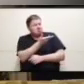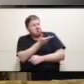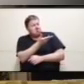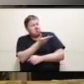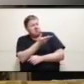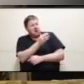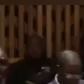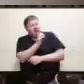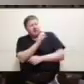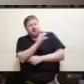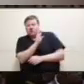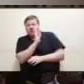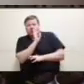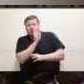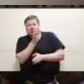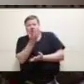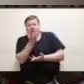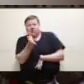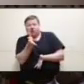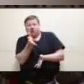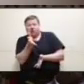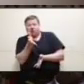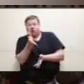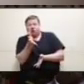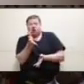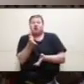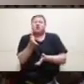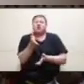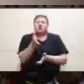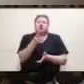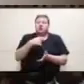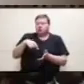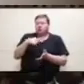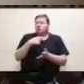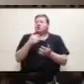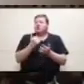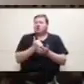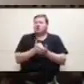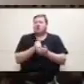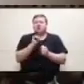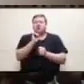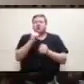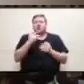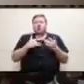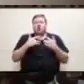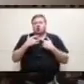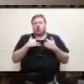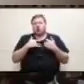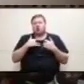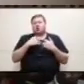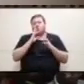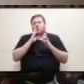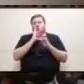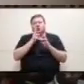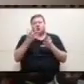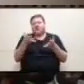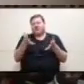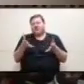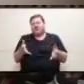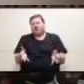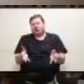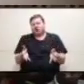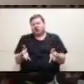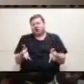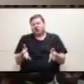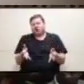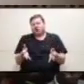just responded. From where we sit, we think your concerns have been responded to, and